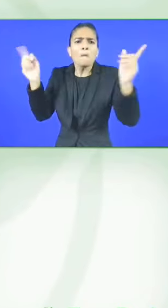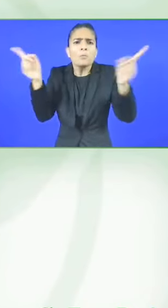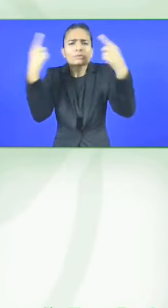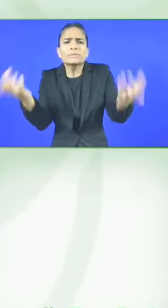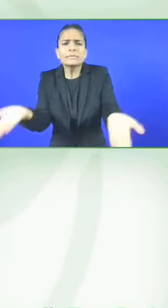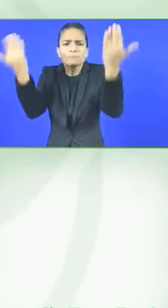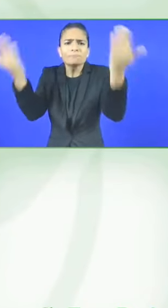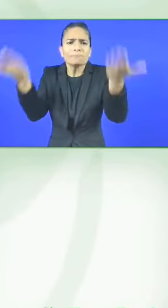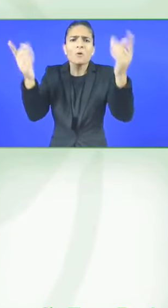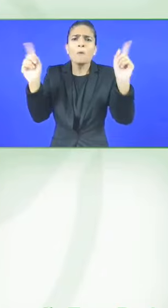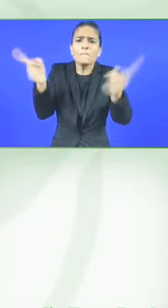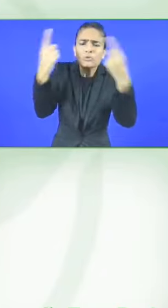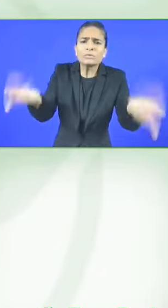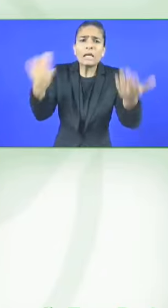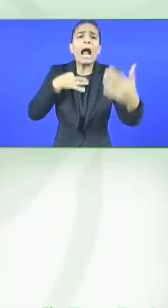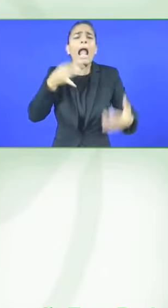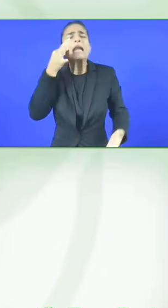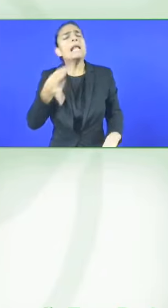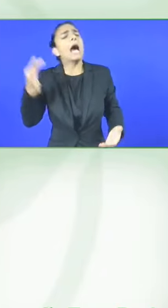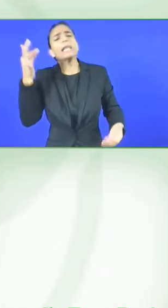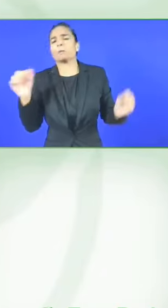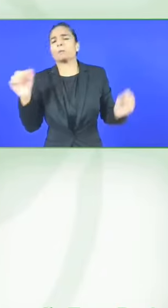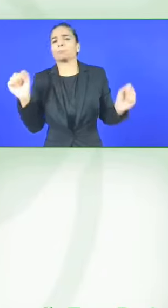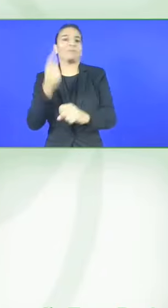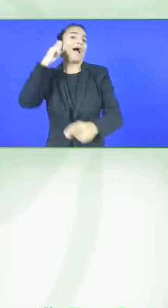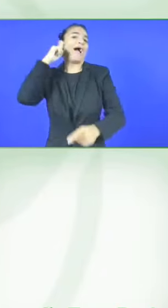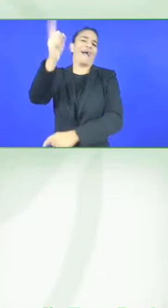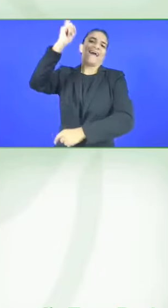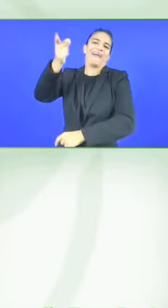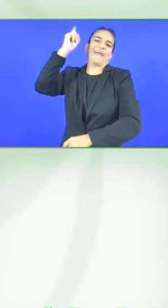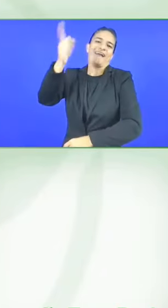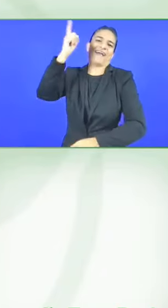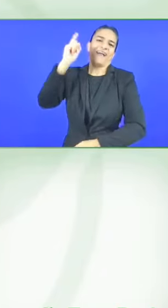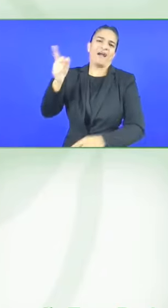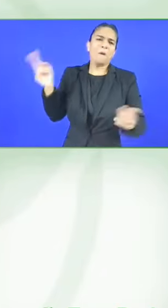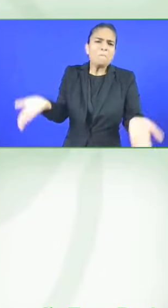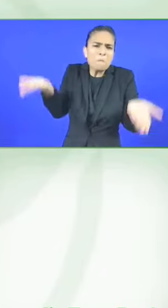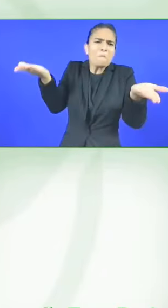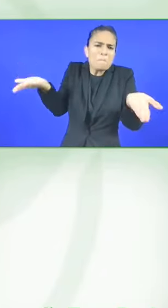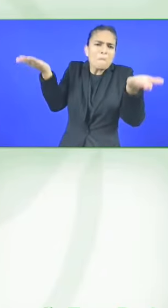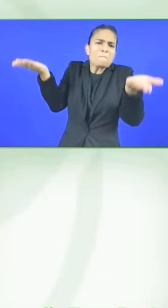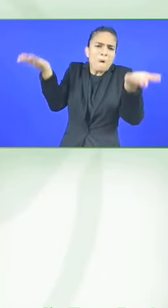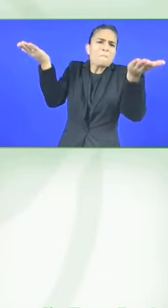Okay, everybody, out you go. See you at 6. Woo, come on now. You got it now.